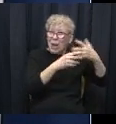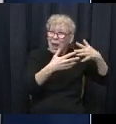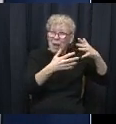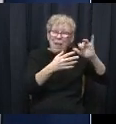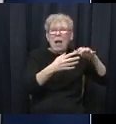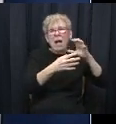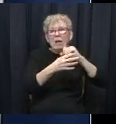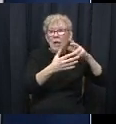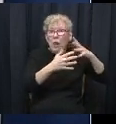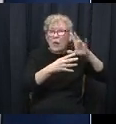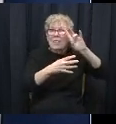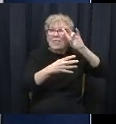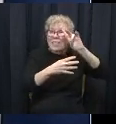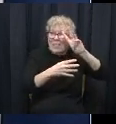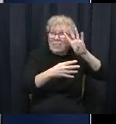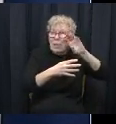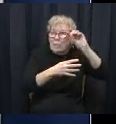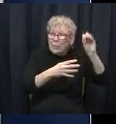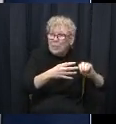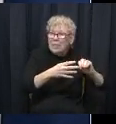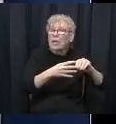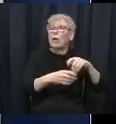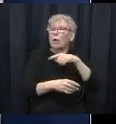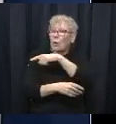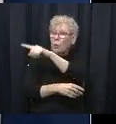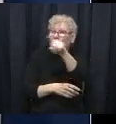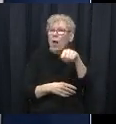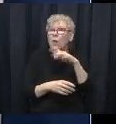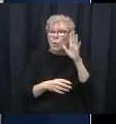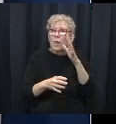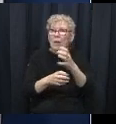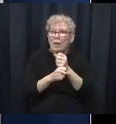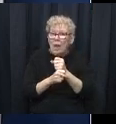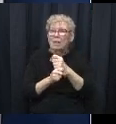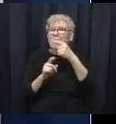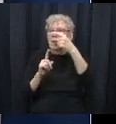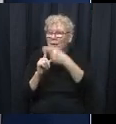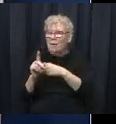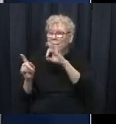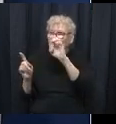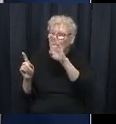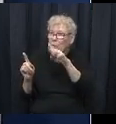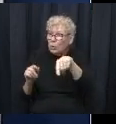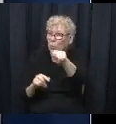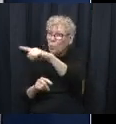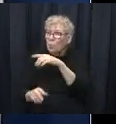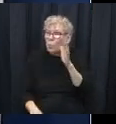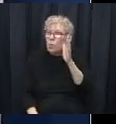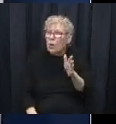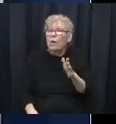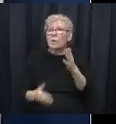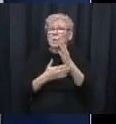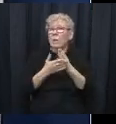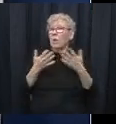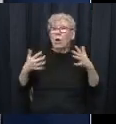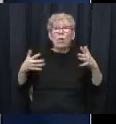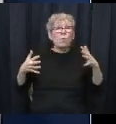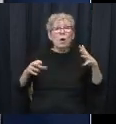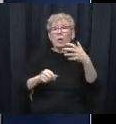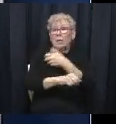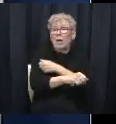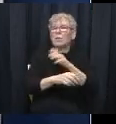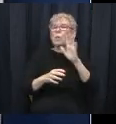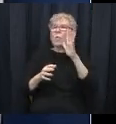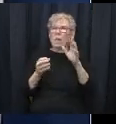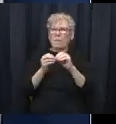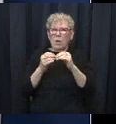in February. Most of you either have already had it or will have it the next week. But by sheer numbers of what we get, we know that not everybody can get it the same